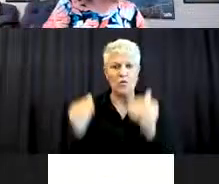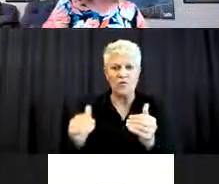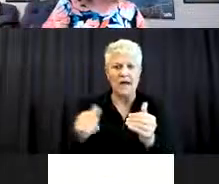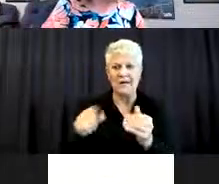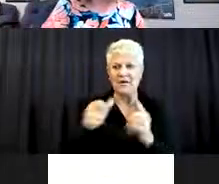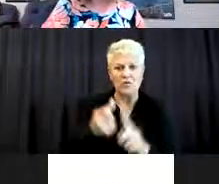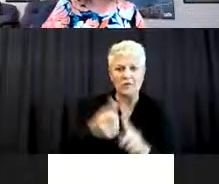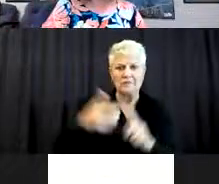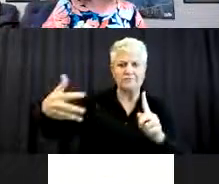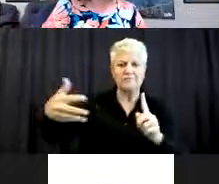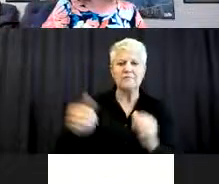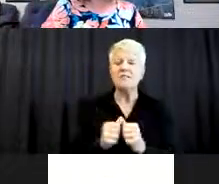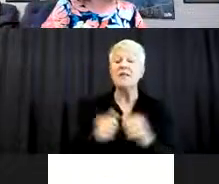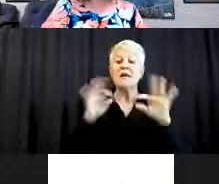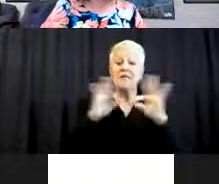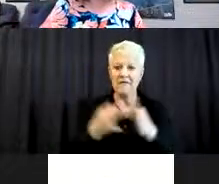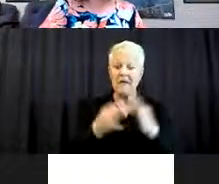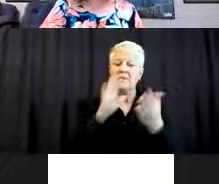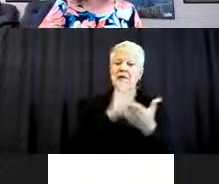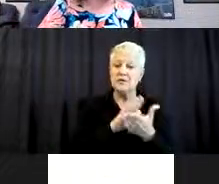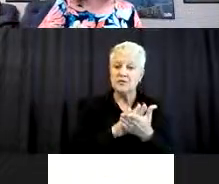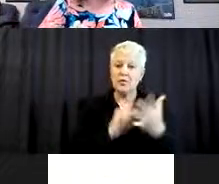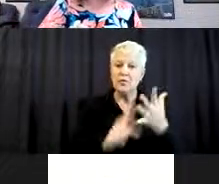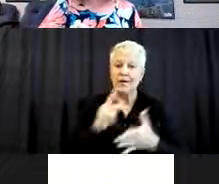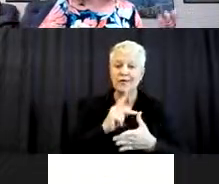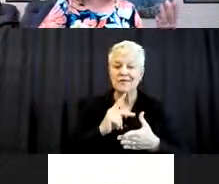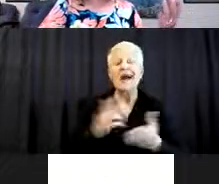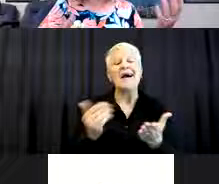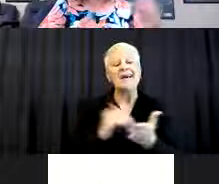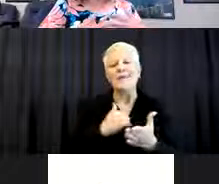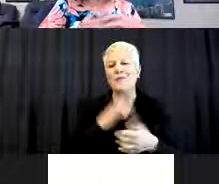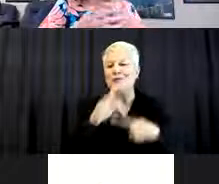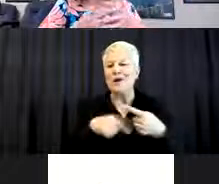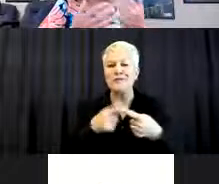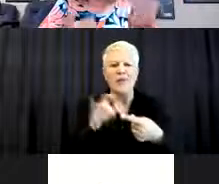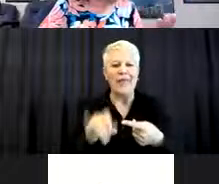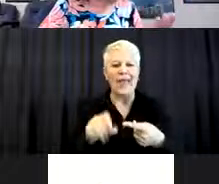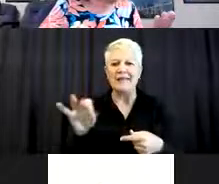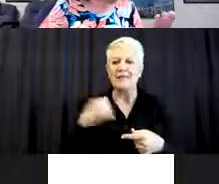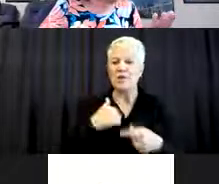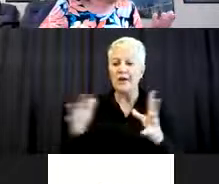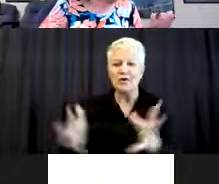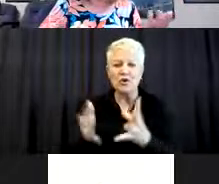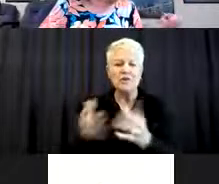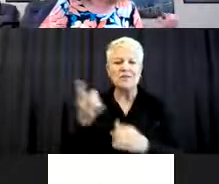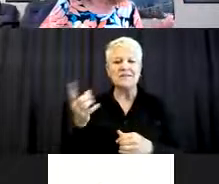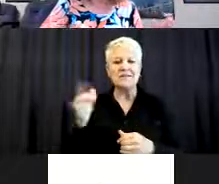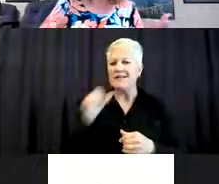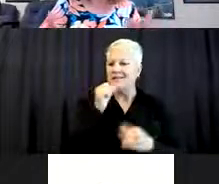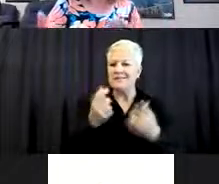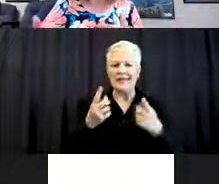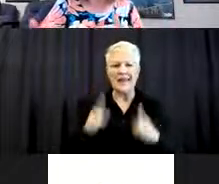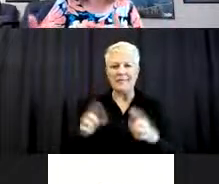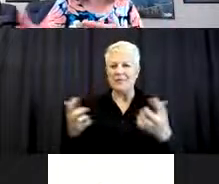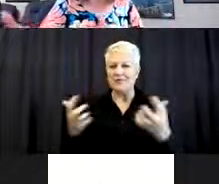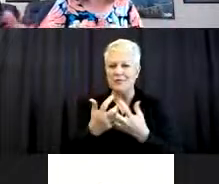it. The family and school priorities, again, we kind of talked about if we are encouraging something that doesn't happen to fit